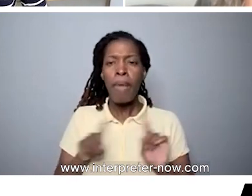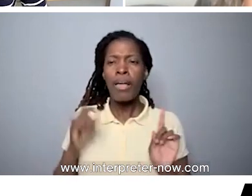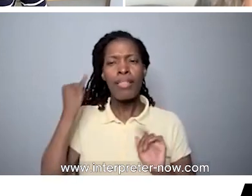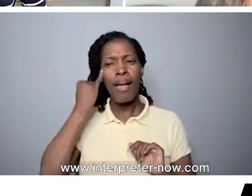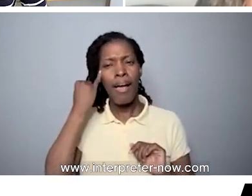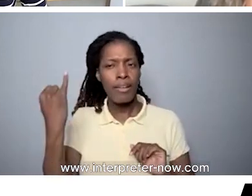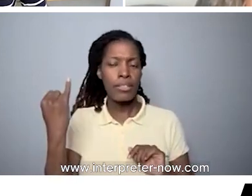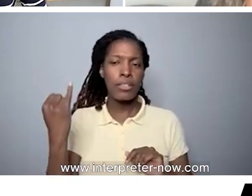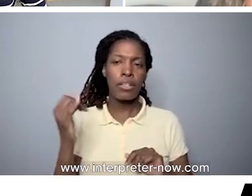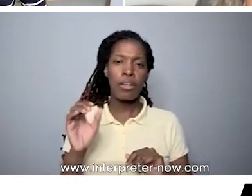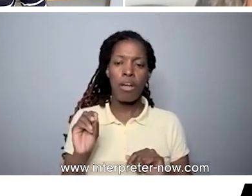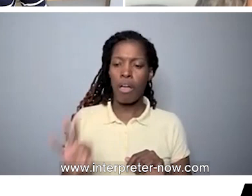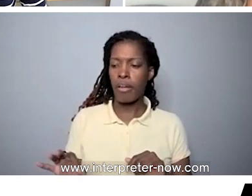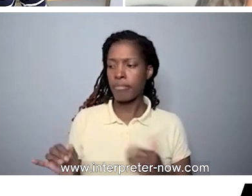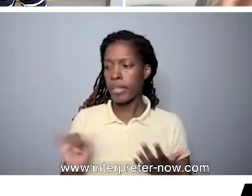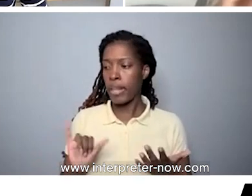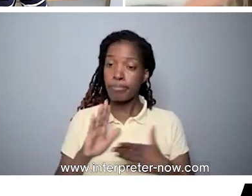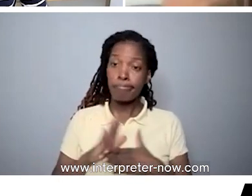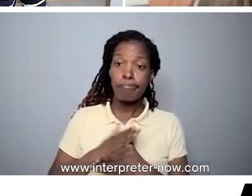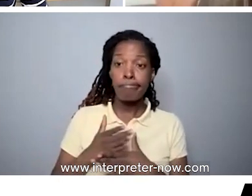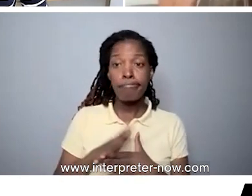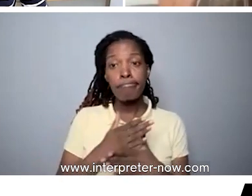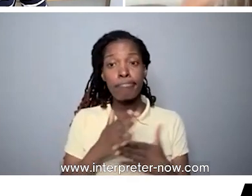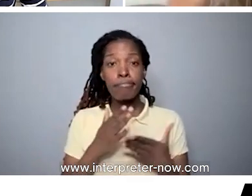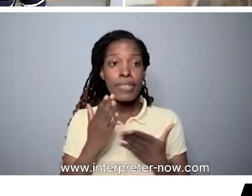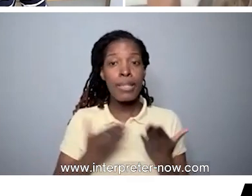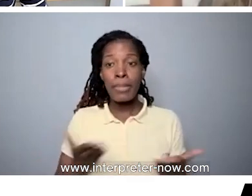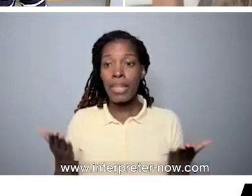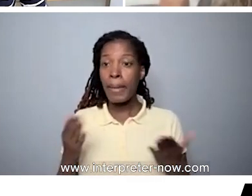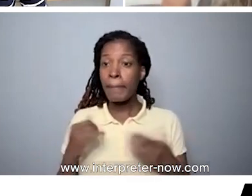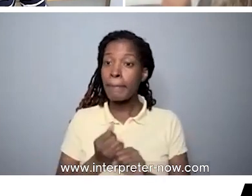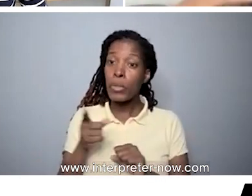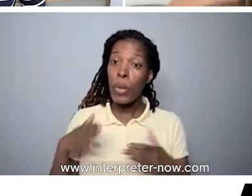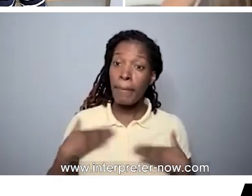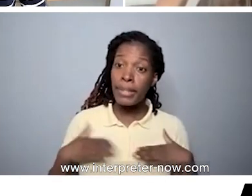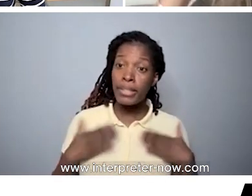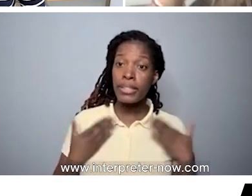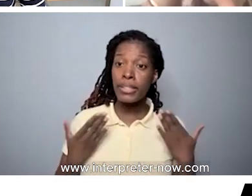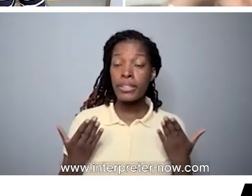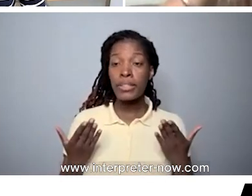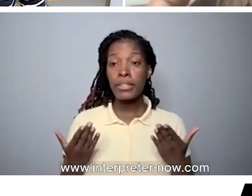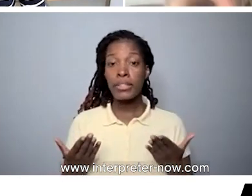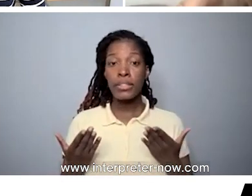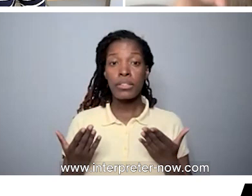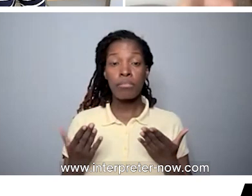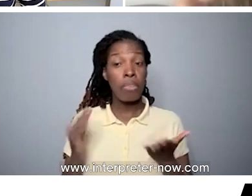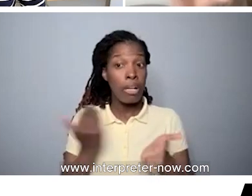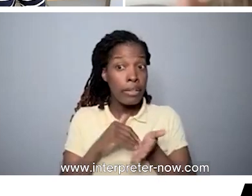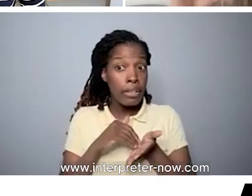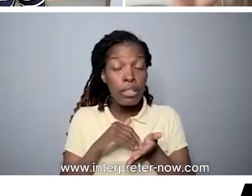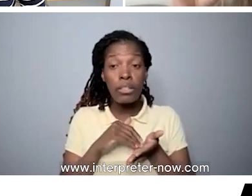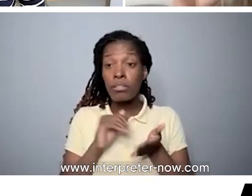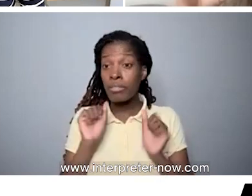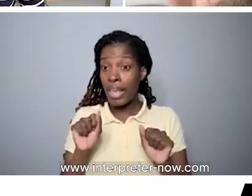but the idea of like sharing things that bring you joy, or you can make them